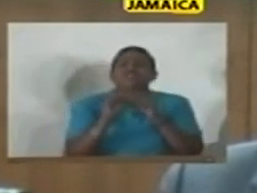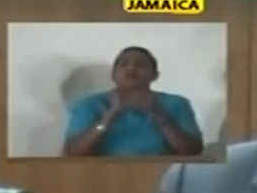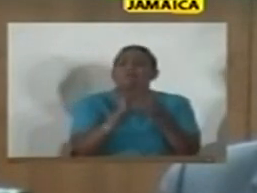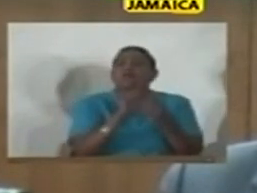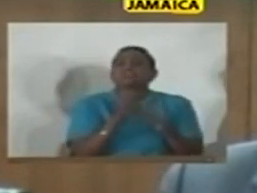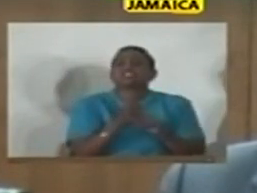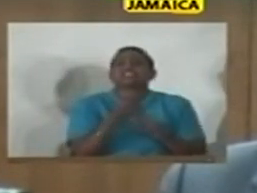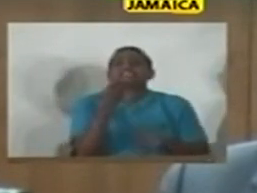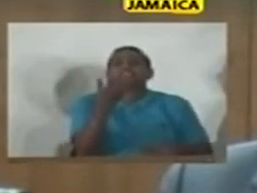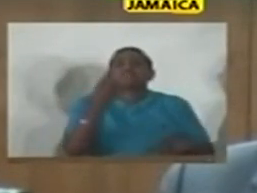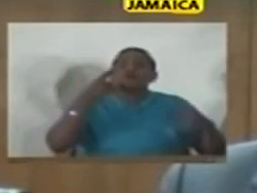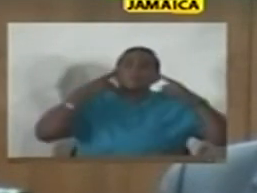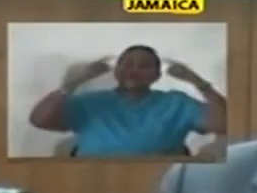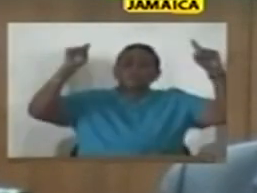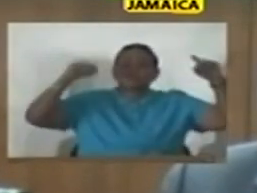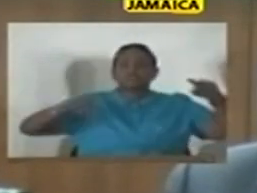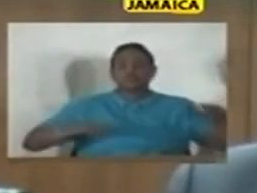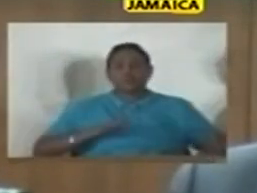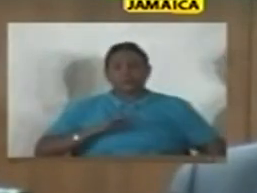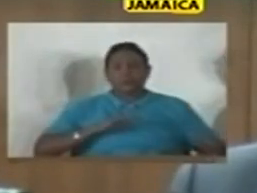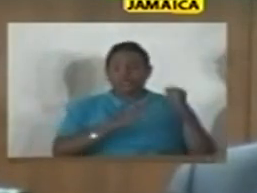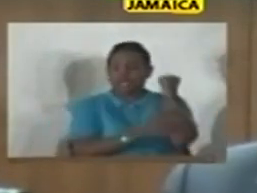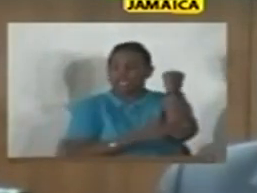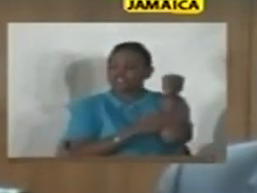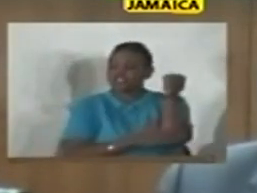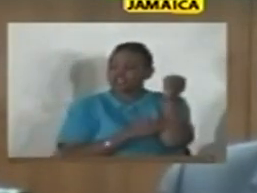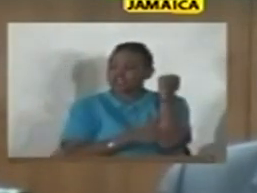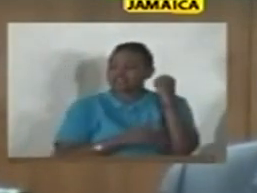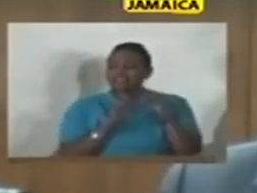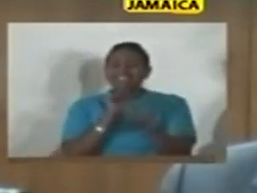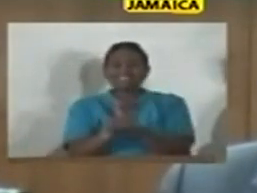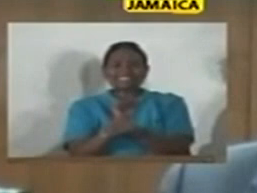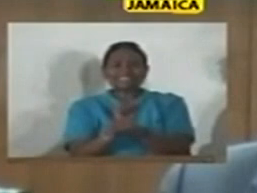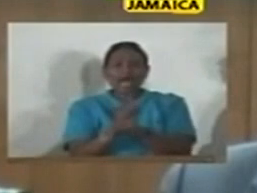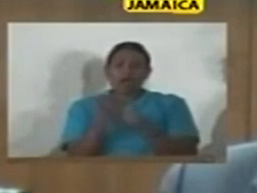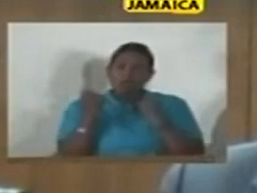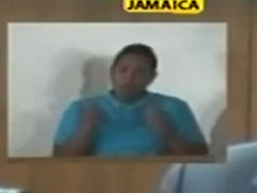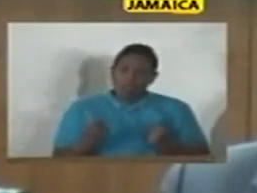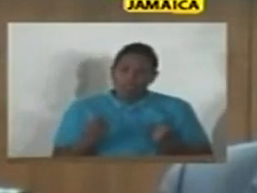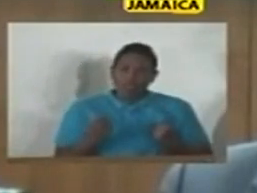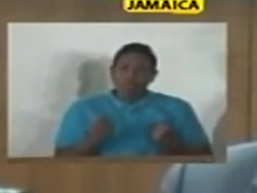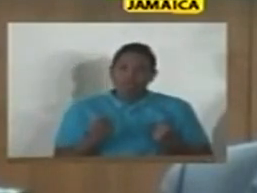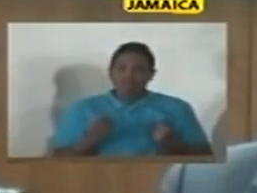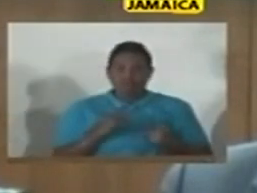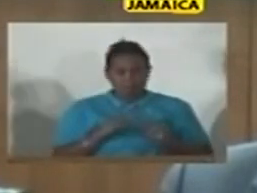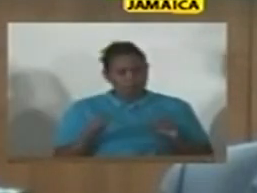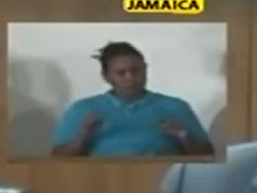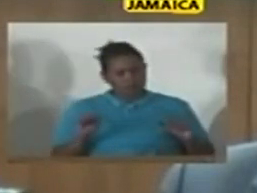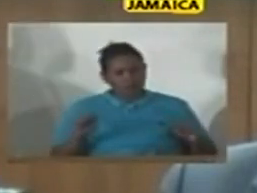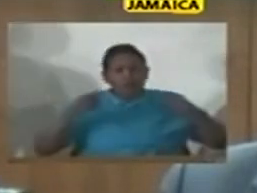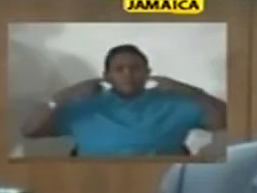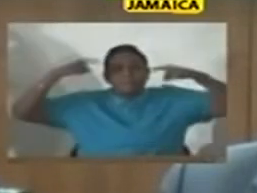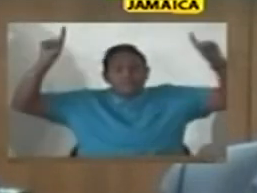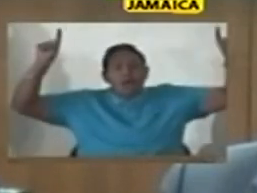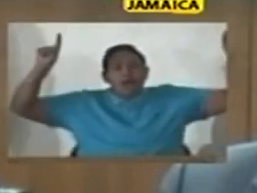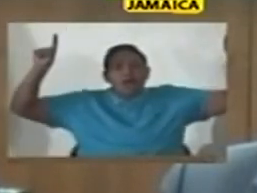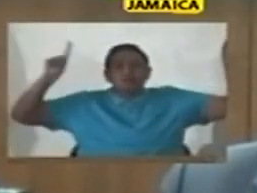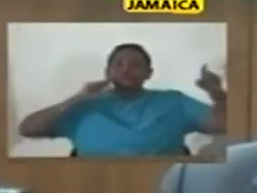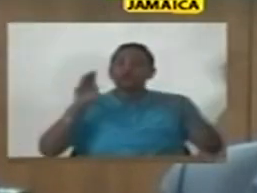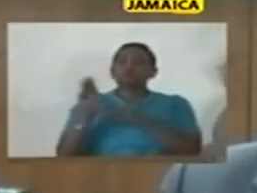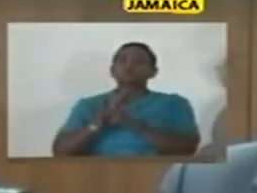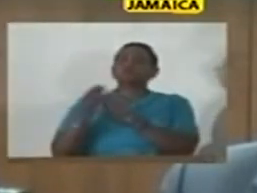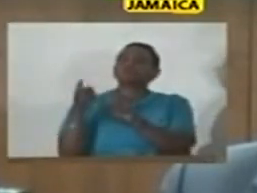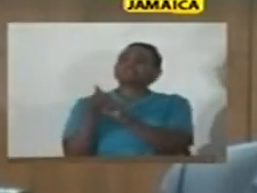about prosperity to this great nation. The task is demanding but not insurmountable, and so the Ministry is committed